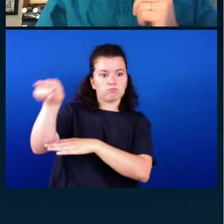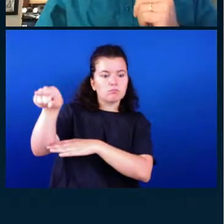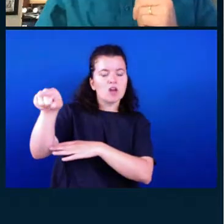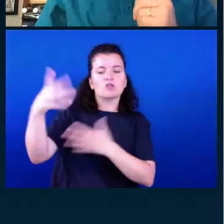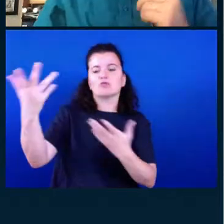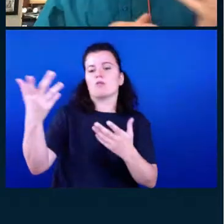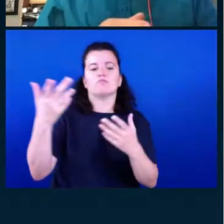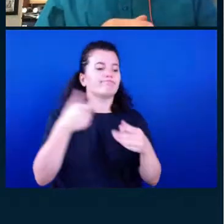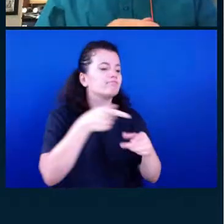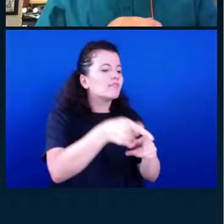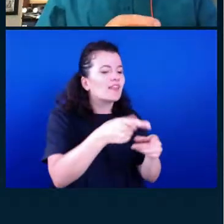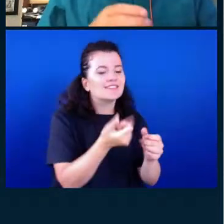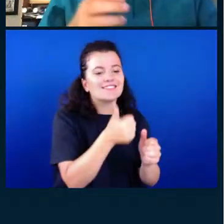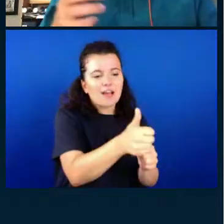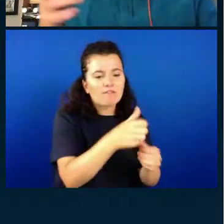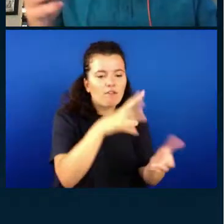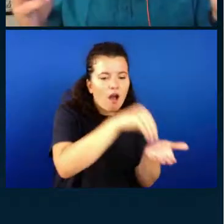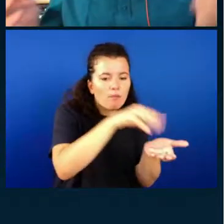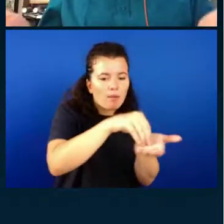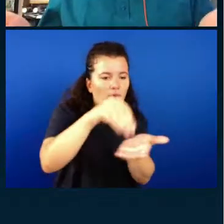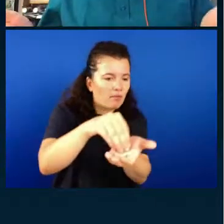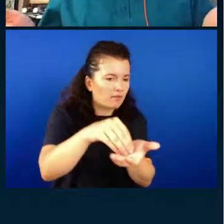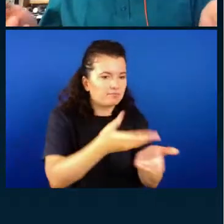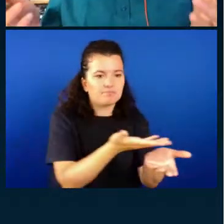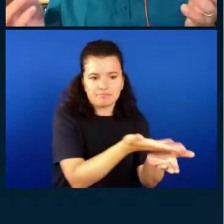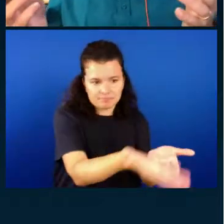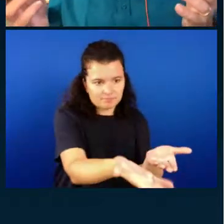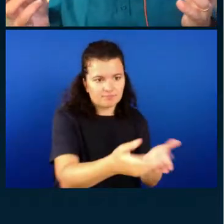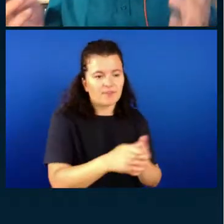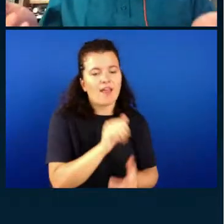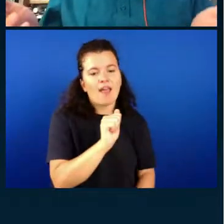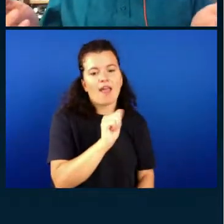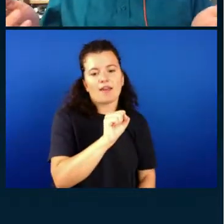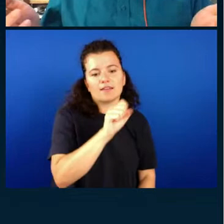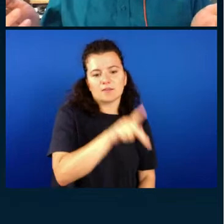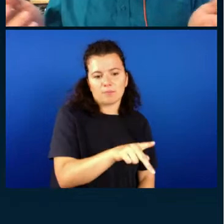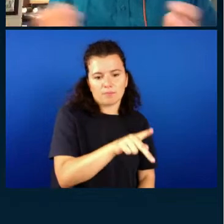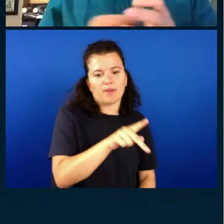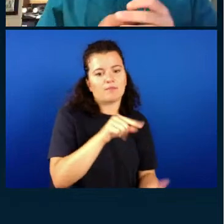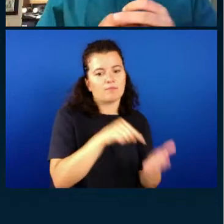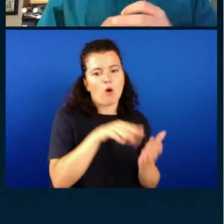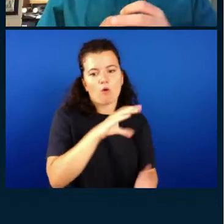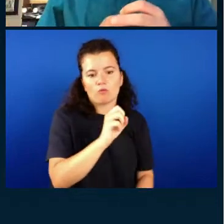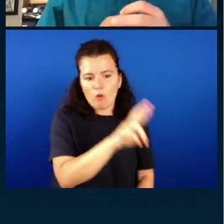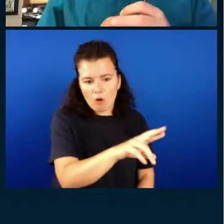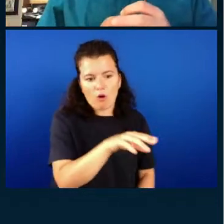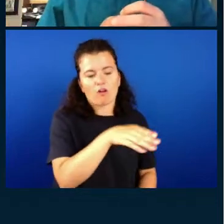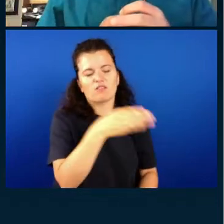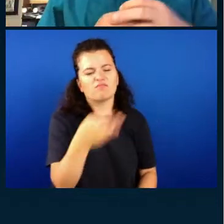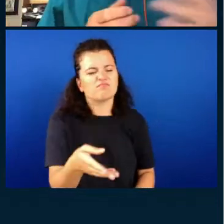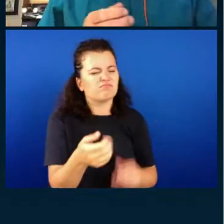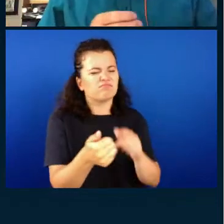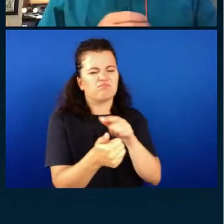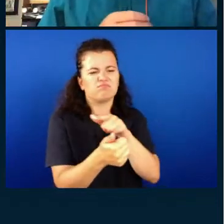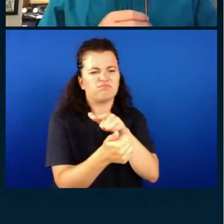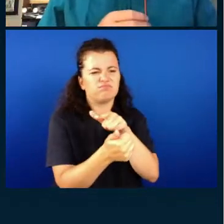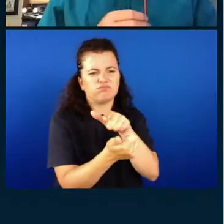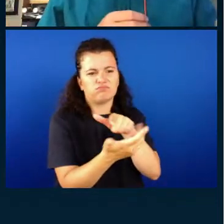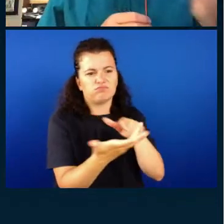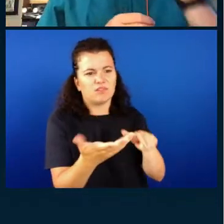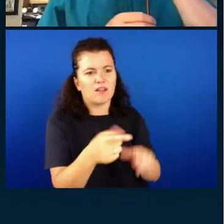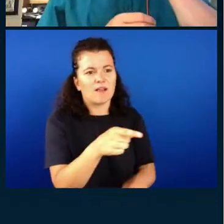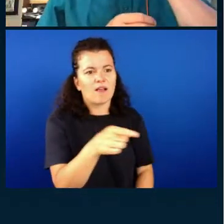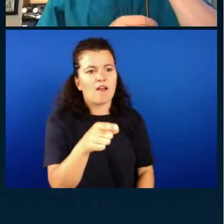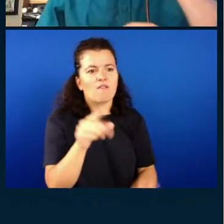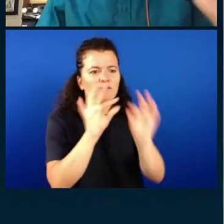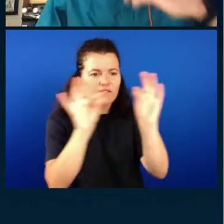applications. And these apps were ASP.NET Core, API backends, and a bunch of front ends. I